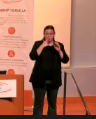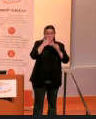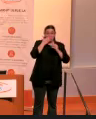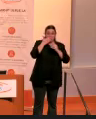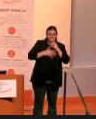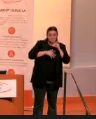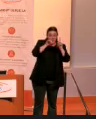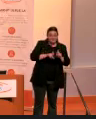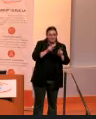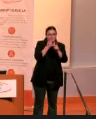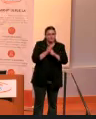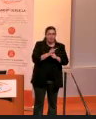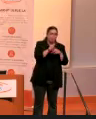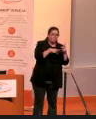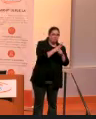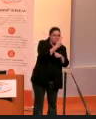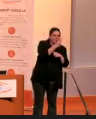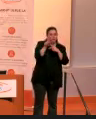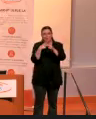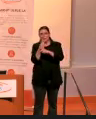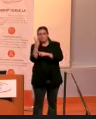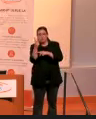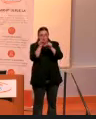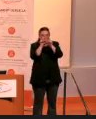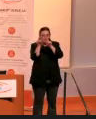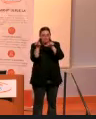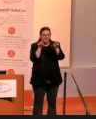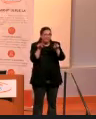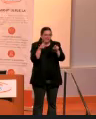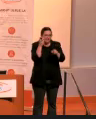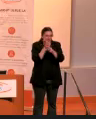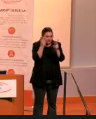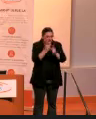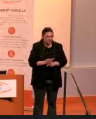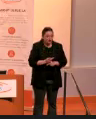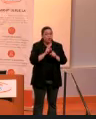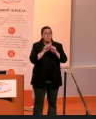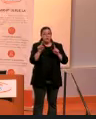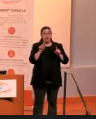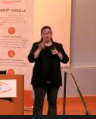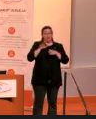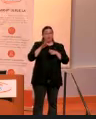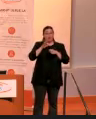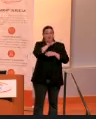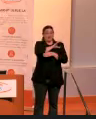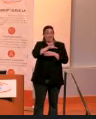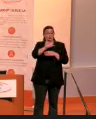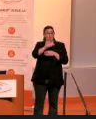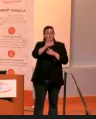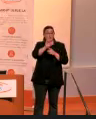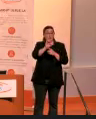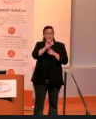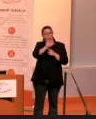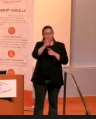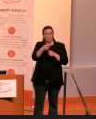doesn't. But in rheumatology clinics, these patients also confuse the picture because they have diabetes,